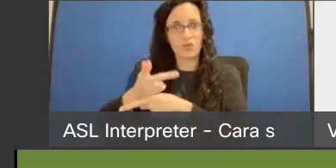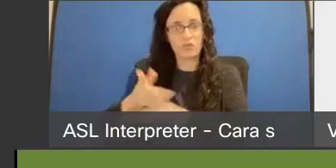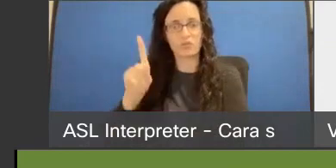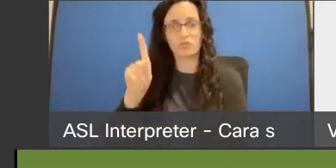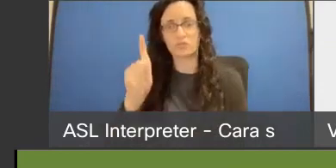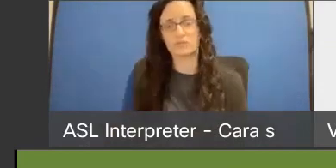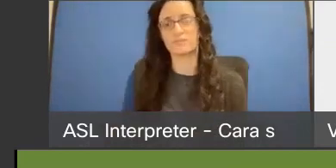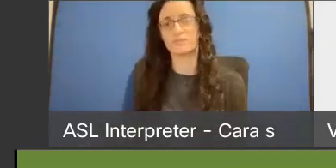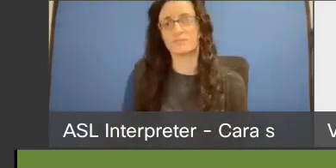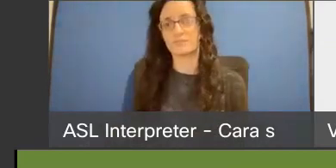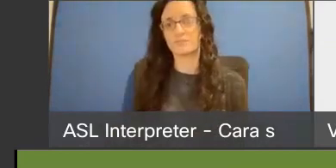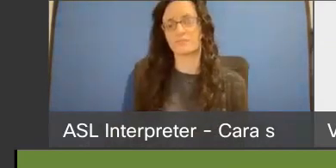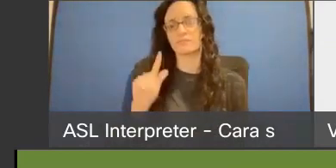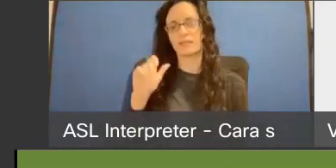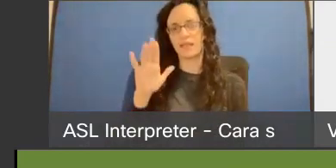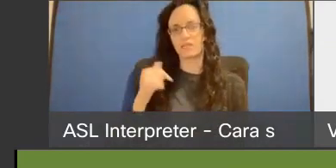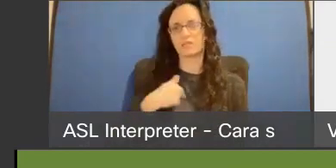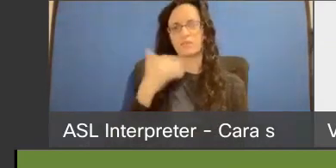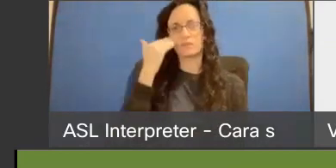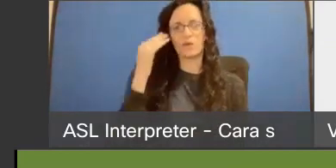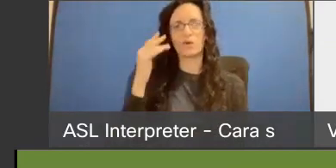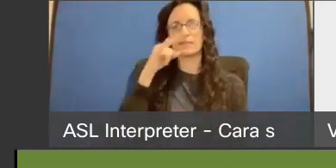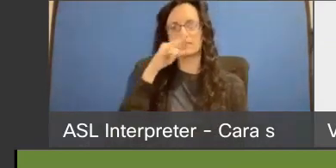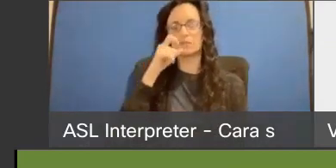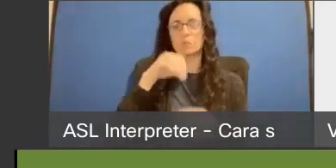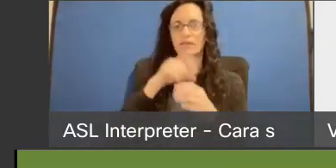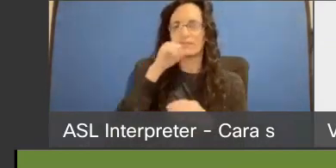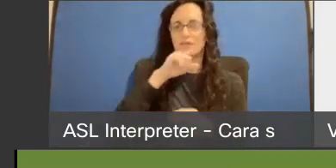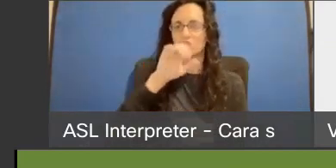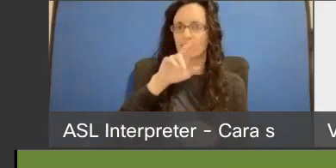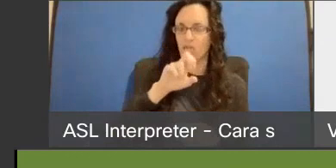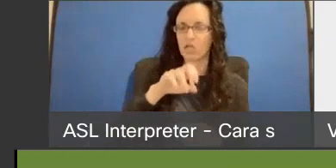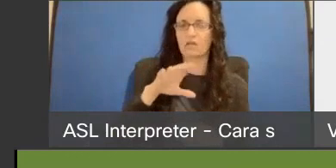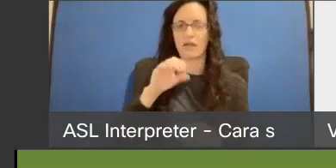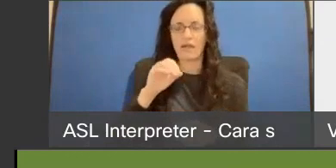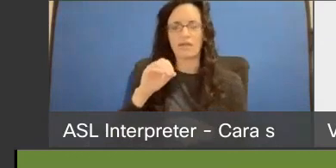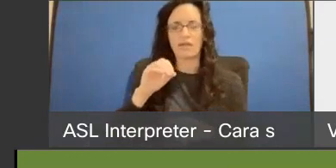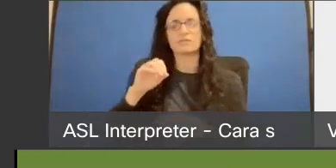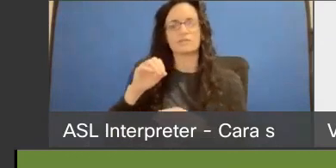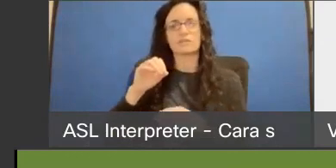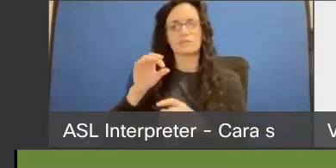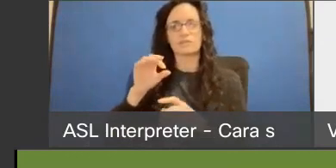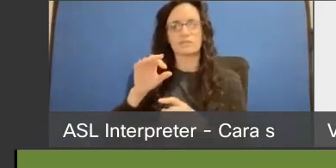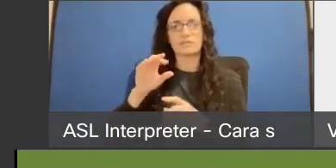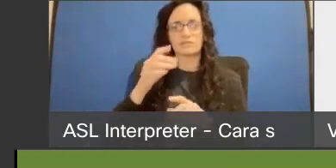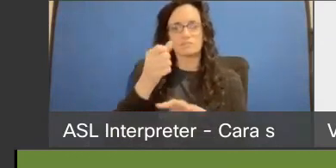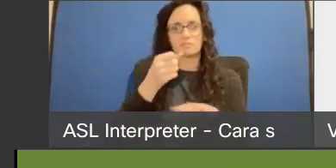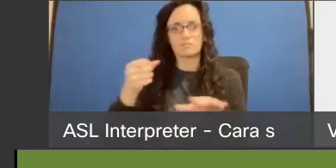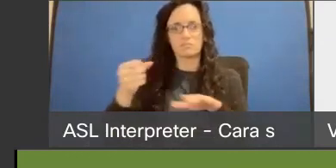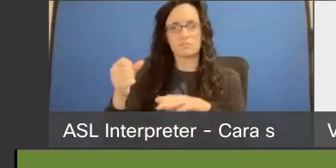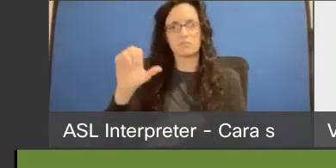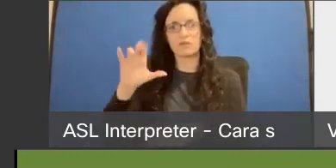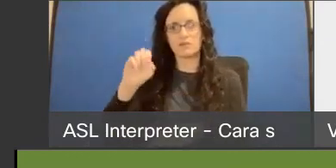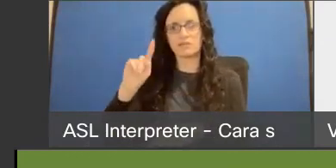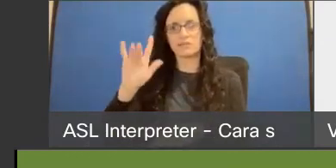We do know that kids who are in foster care and protective custody settings have elevated rates of suicide. That's definitely a